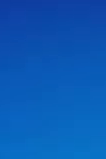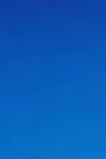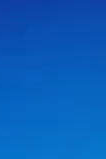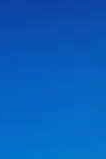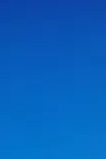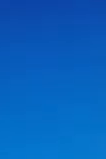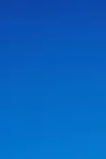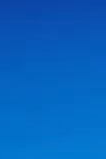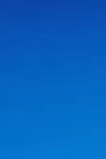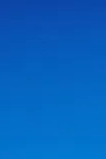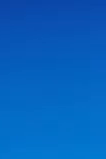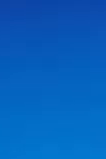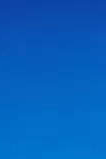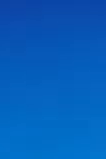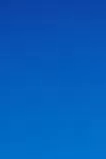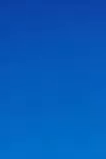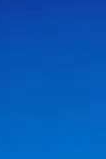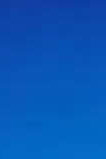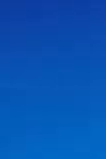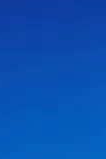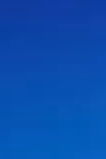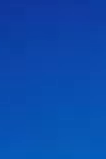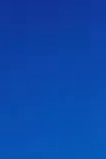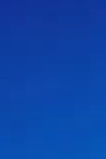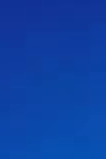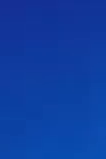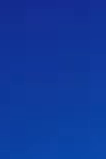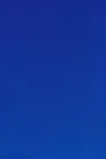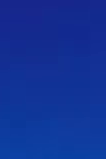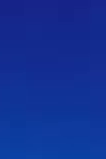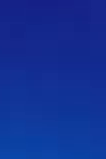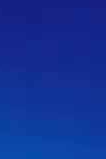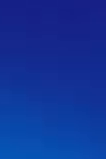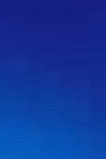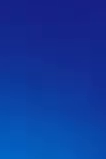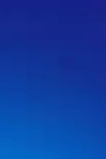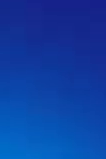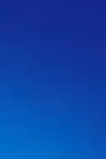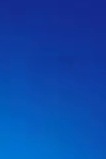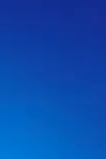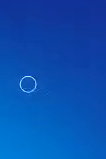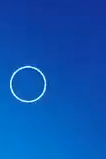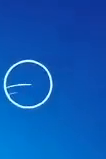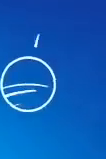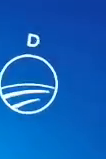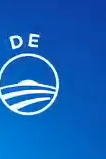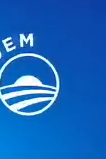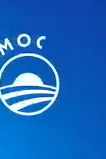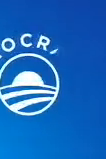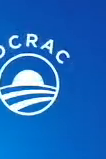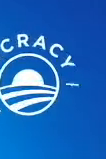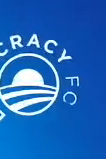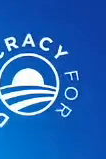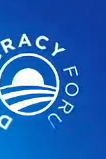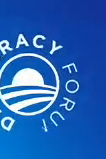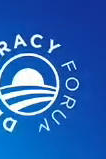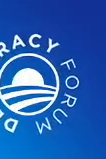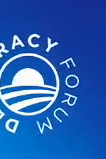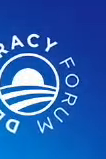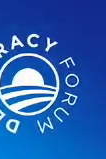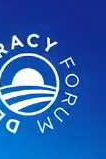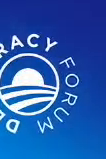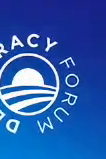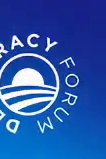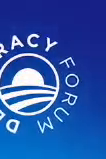Please welcome to the stage National Deputy Spokesperson, Citizens Coalition for Change, Gift Ostallos